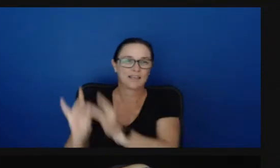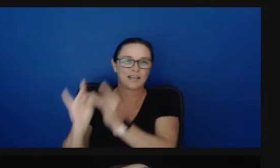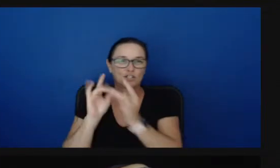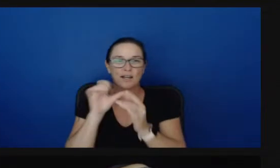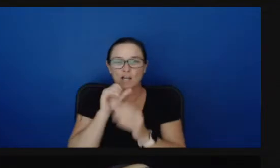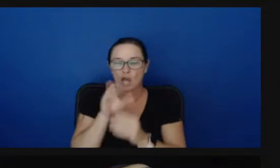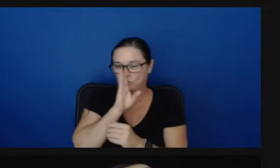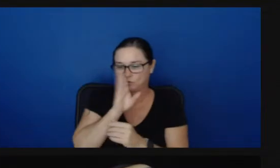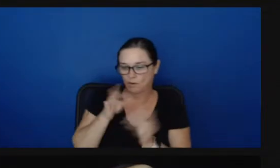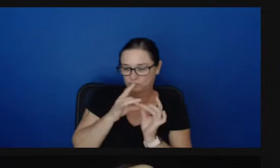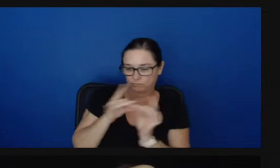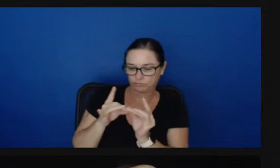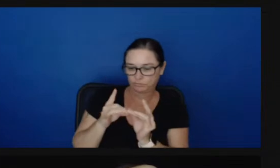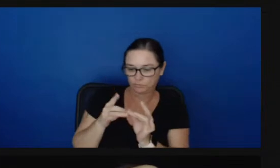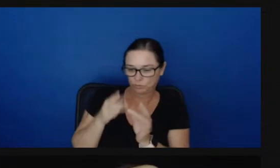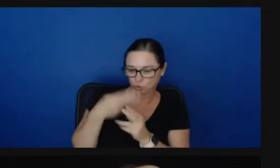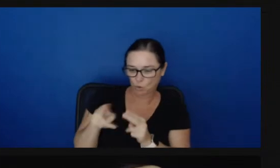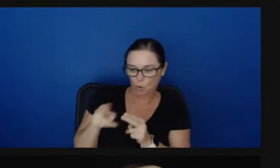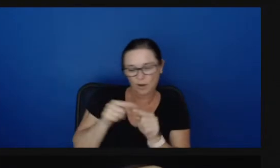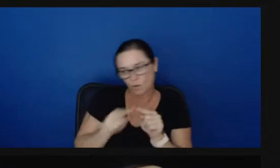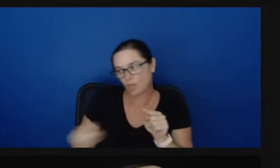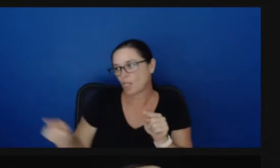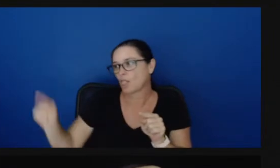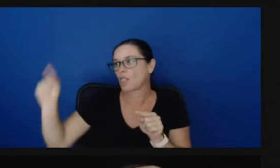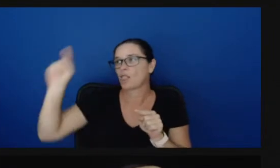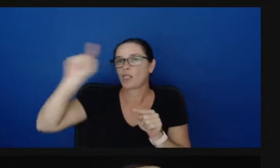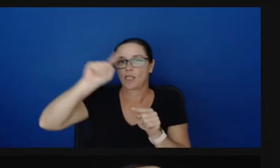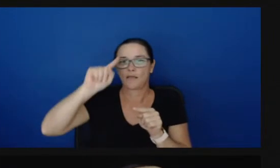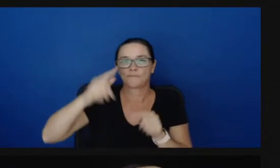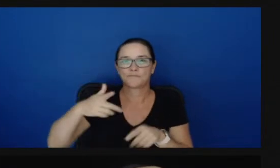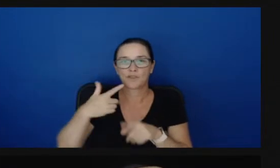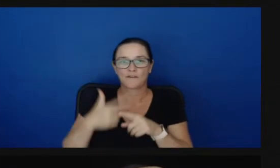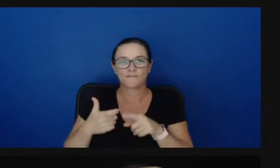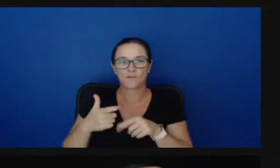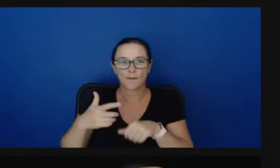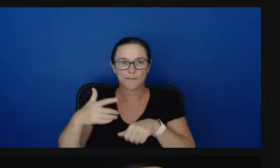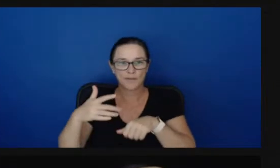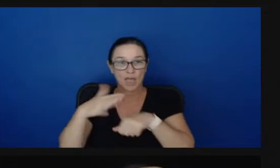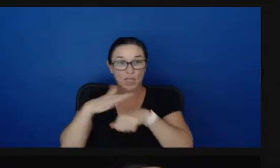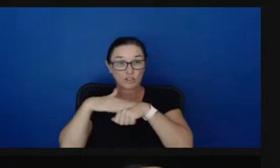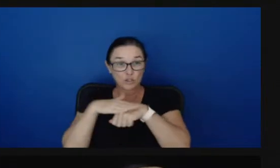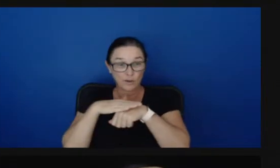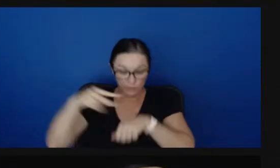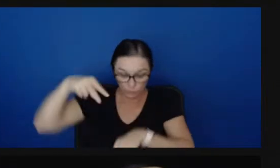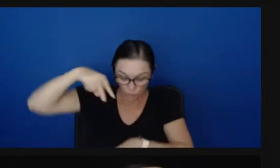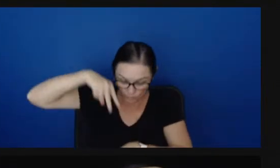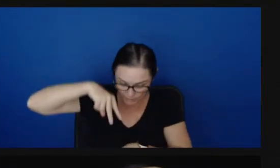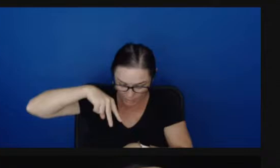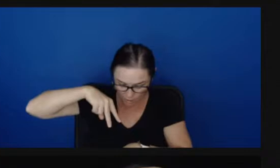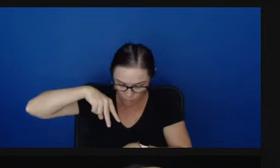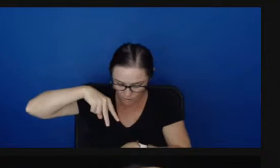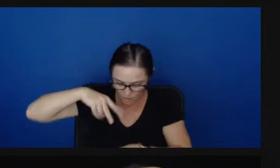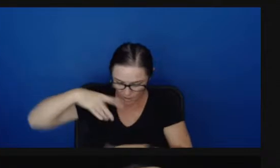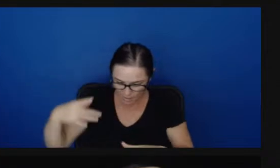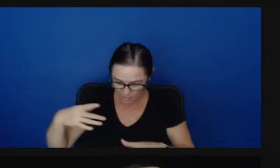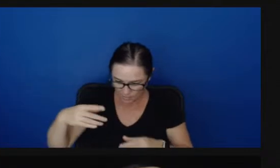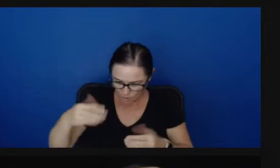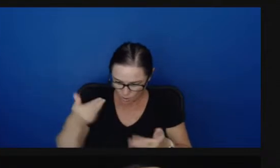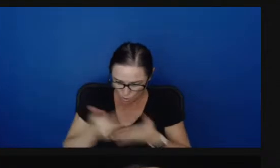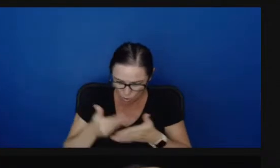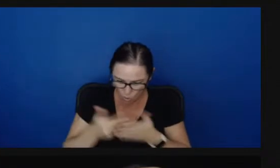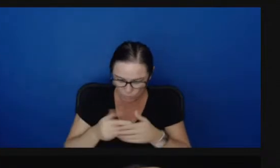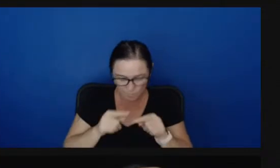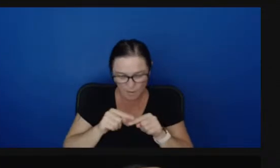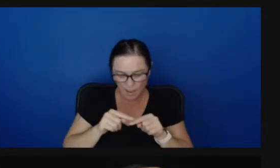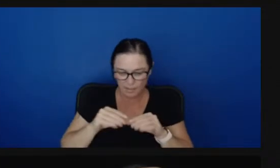So that's basically it. Right. So from the surface, looking down, they are right next to each other, but one's much shallower and